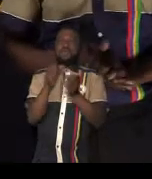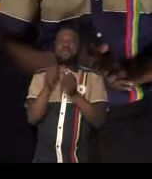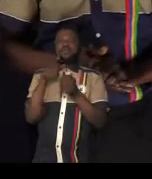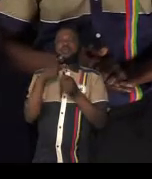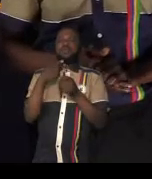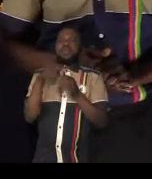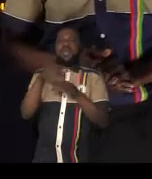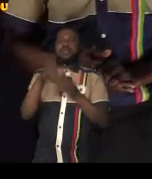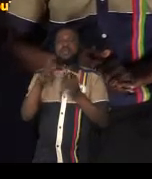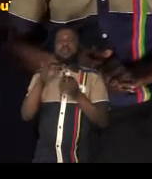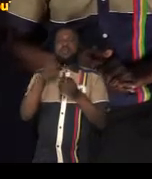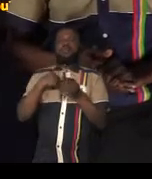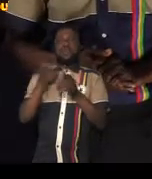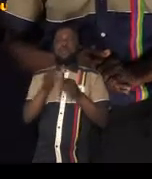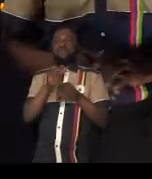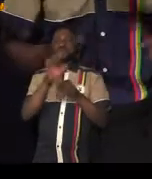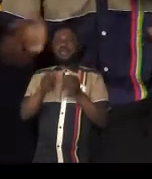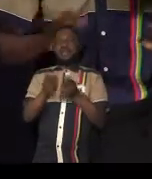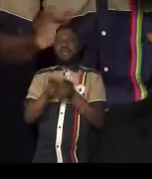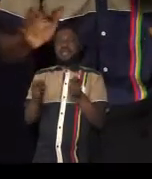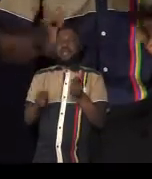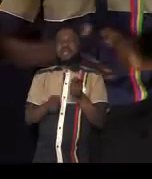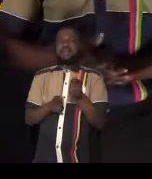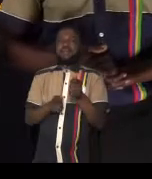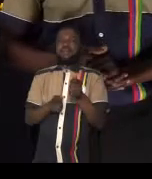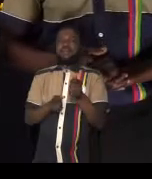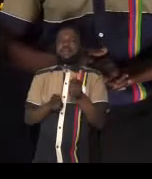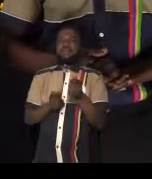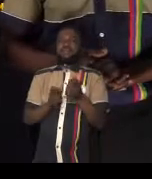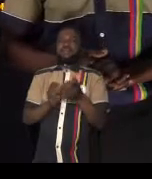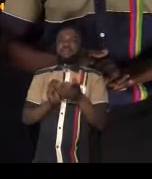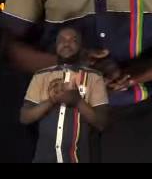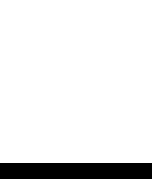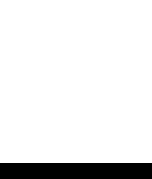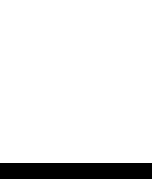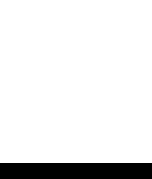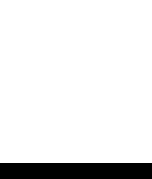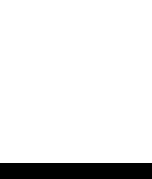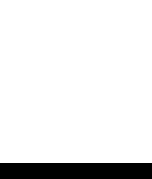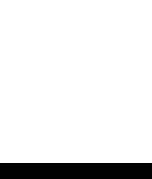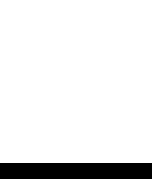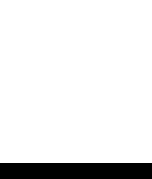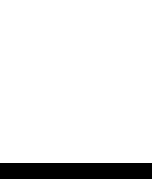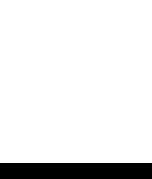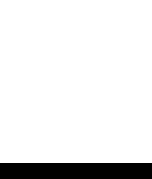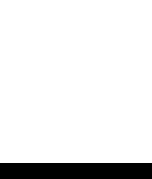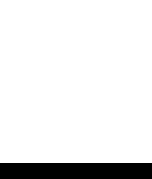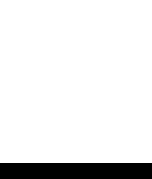Stay safe. because at LASUBEB, We leave no child behind.